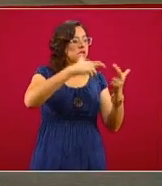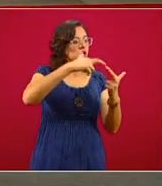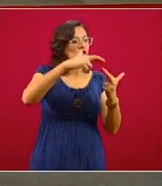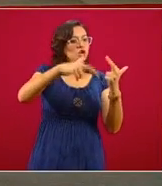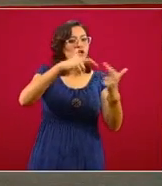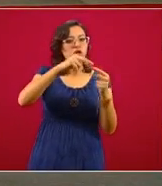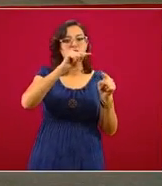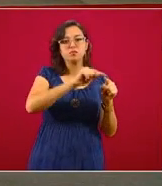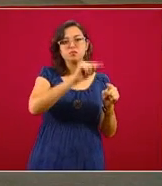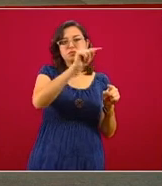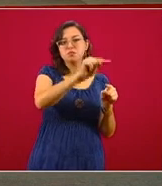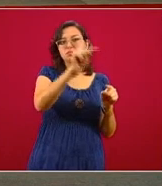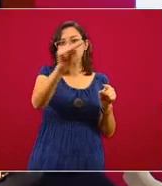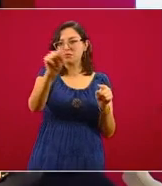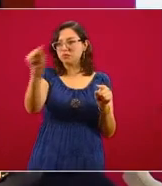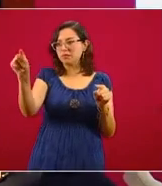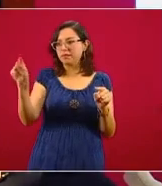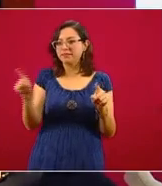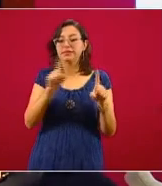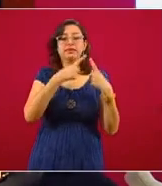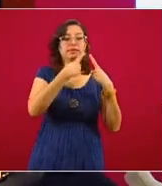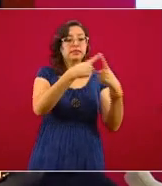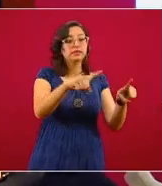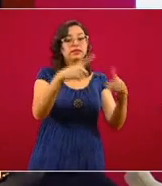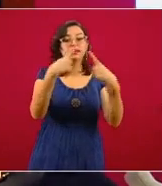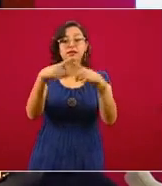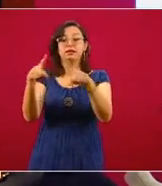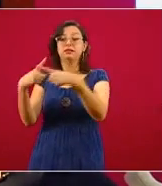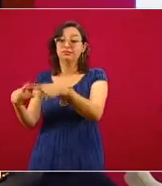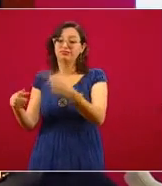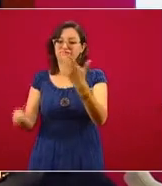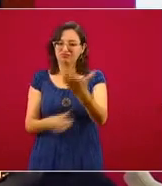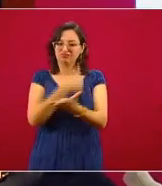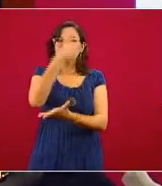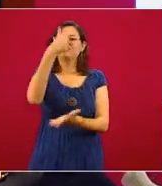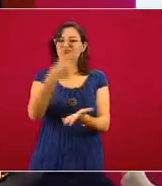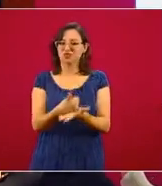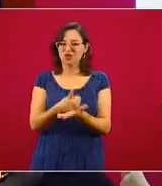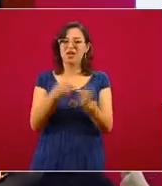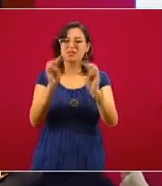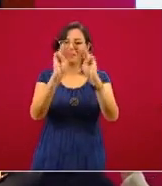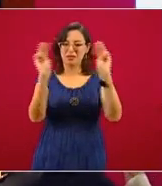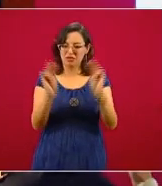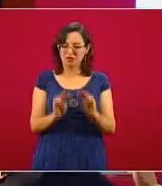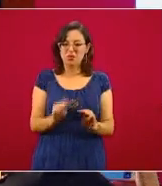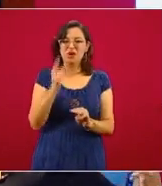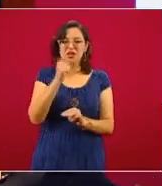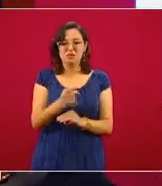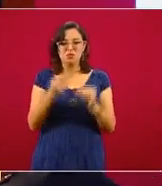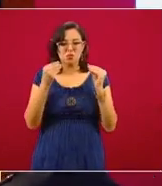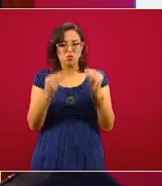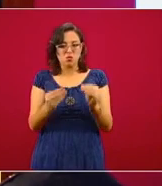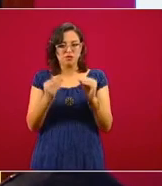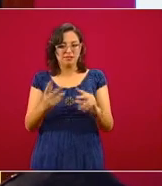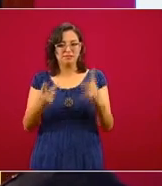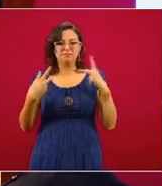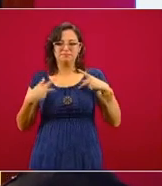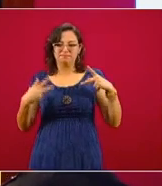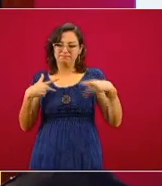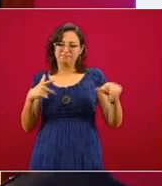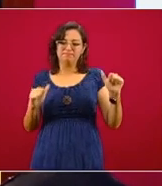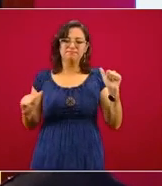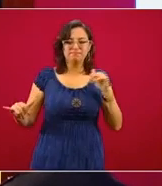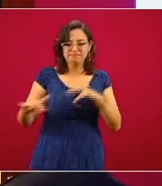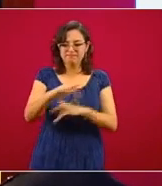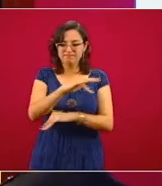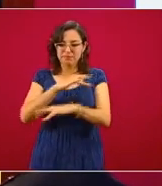SARS-CoV-2 across the country. But we have specific areas, specific zones,